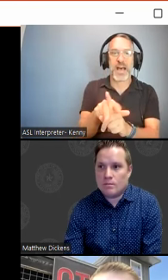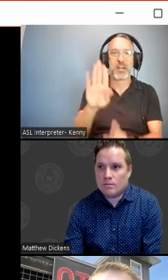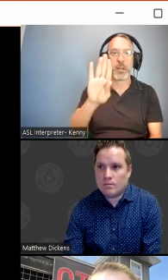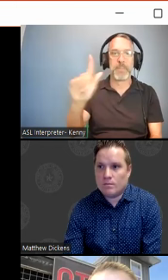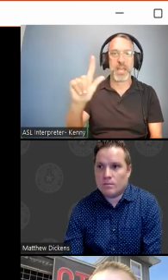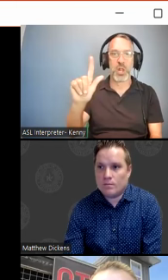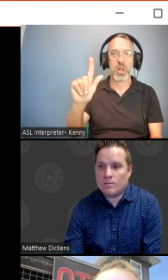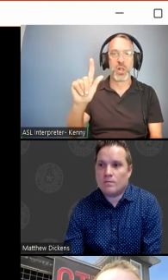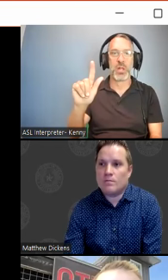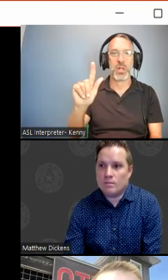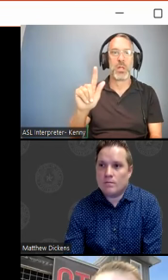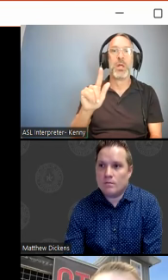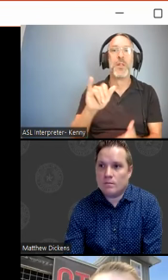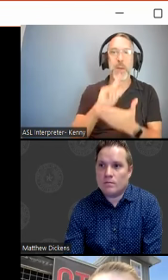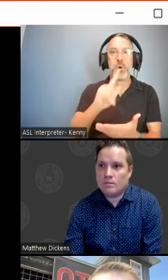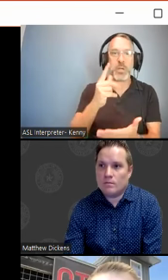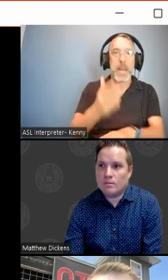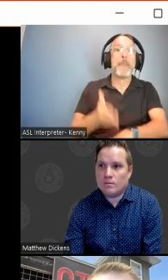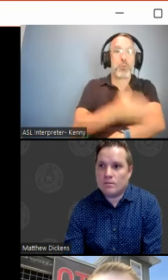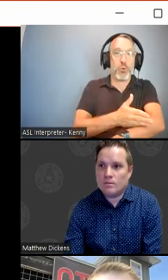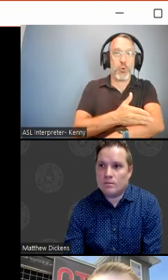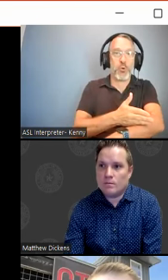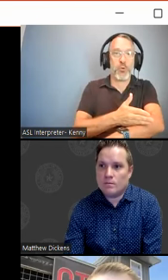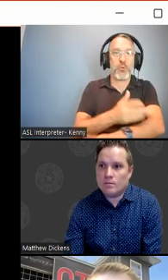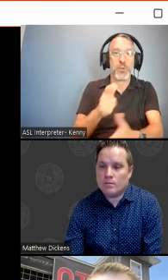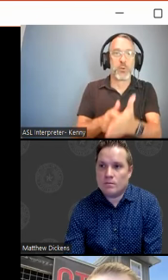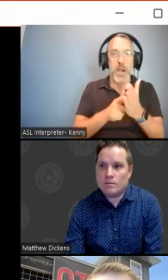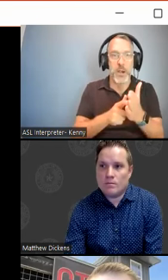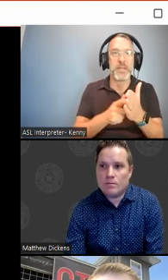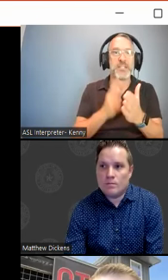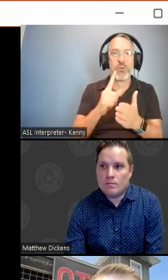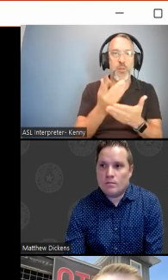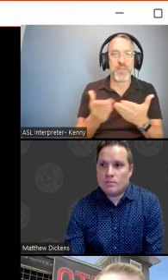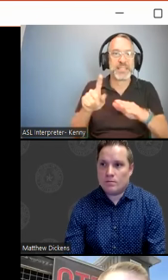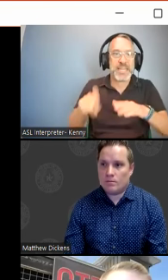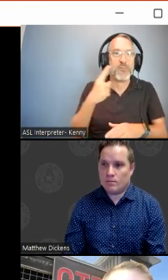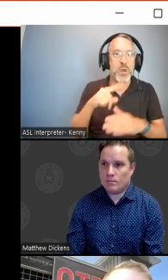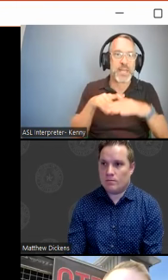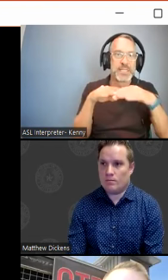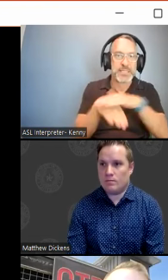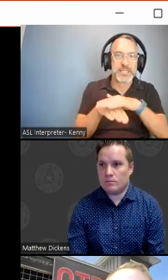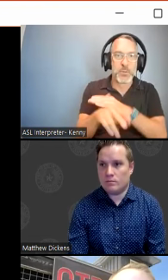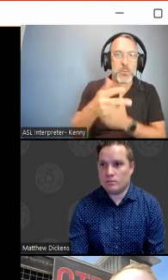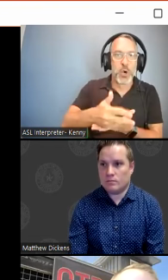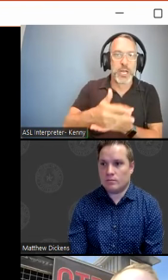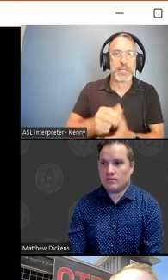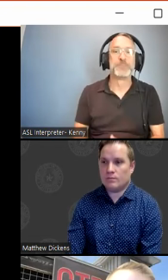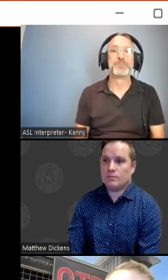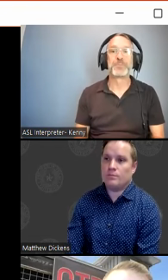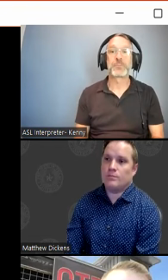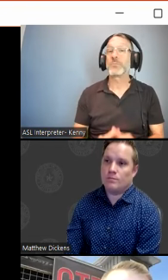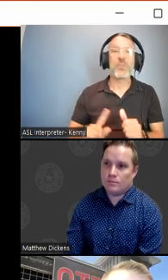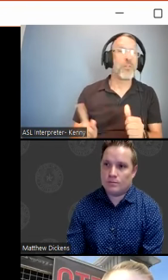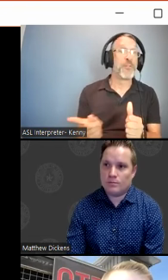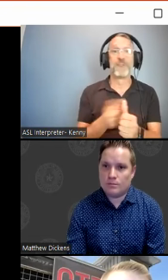would improve the requirements of things needed with accessible parking. And, you know, the first